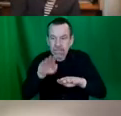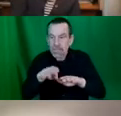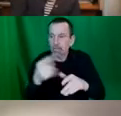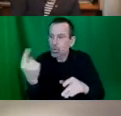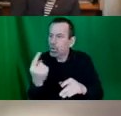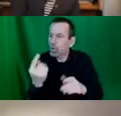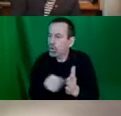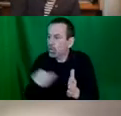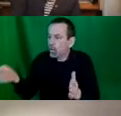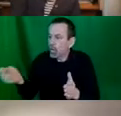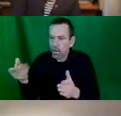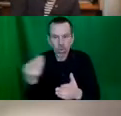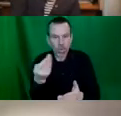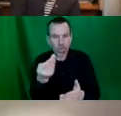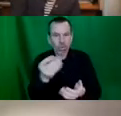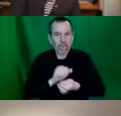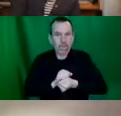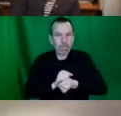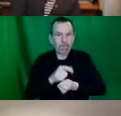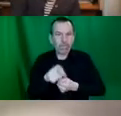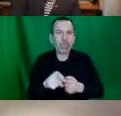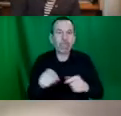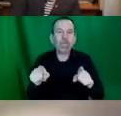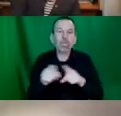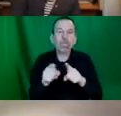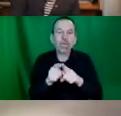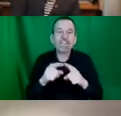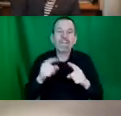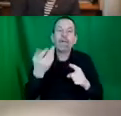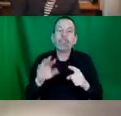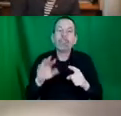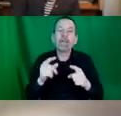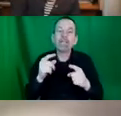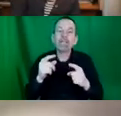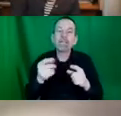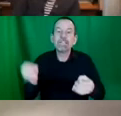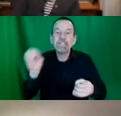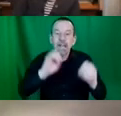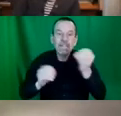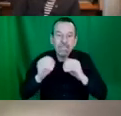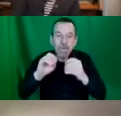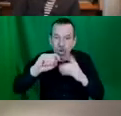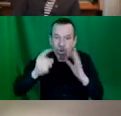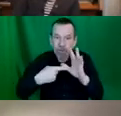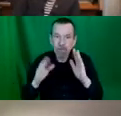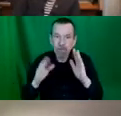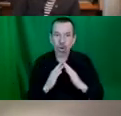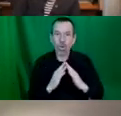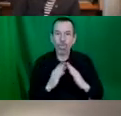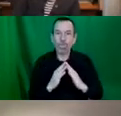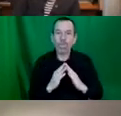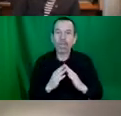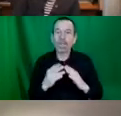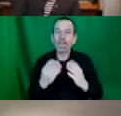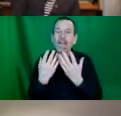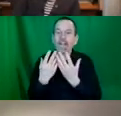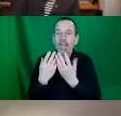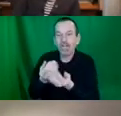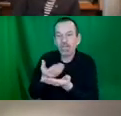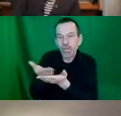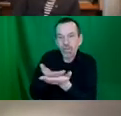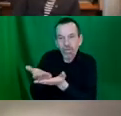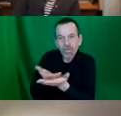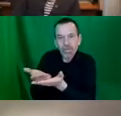With Liz Rose, Rebecca, and fellow intern Emma, I worked on a scientific project from home, collaborating with a textile conservation student at